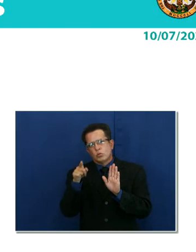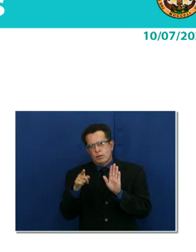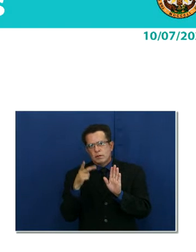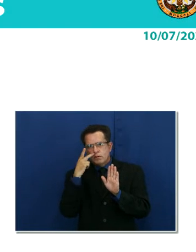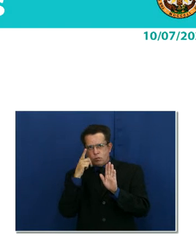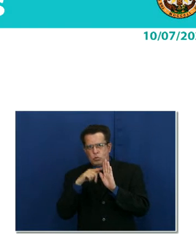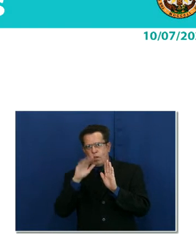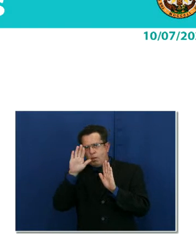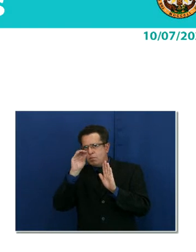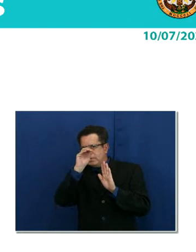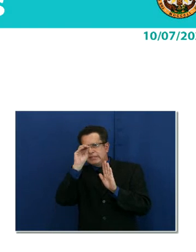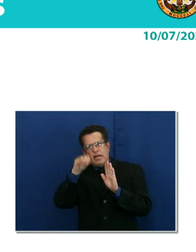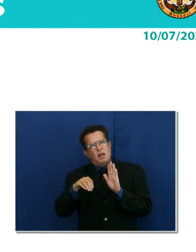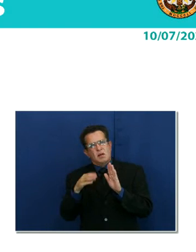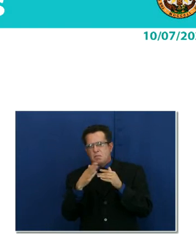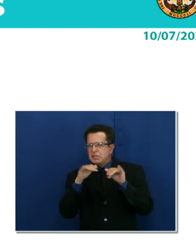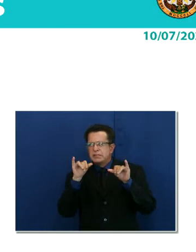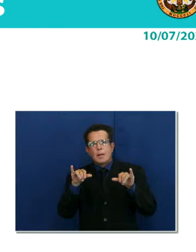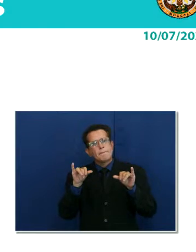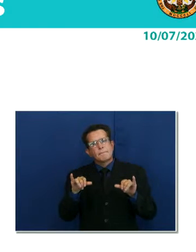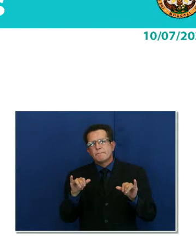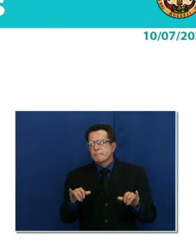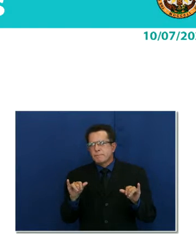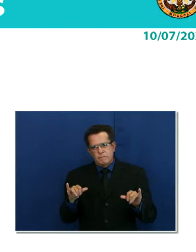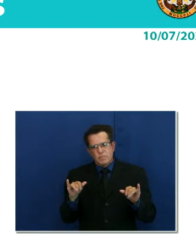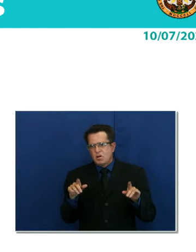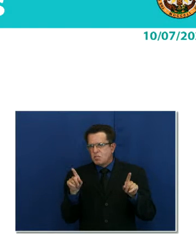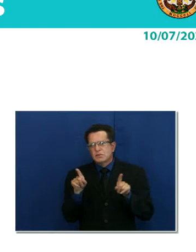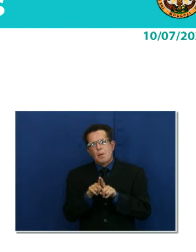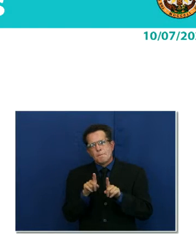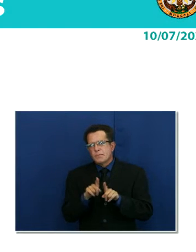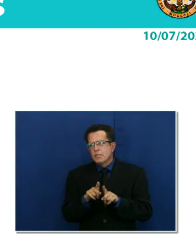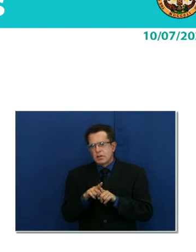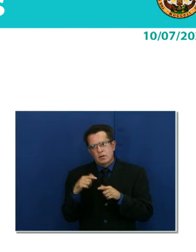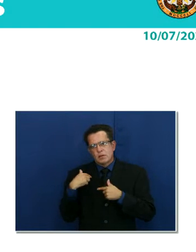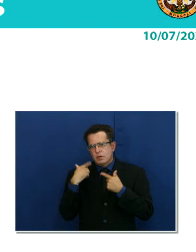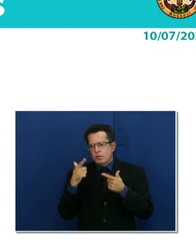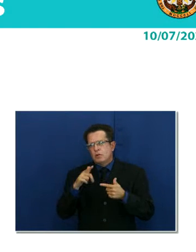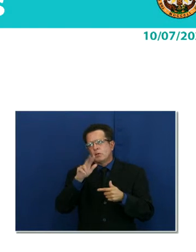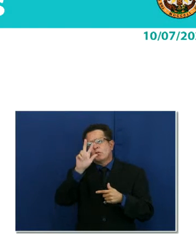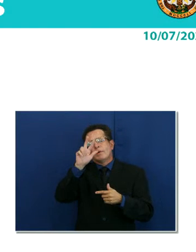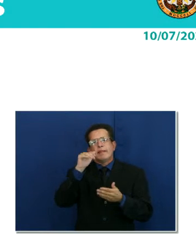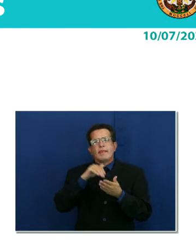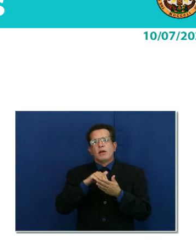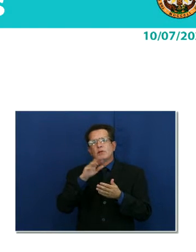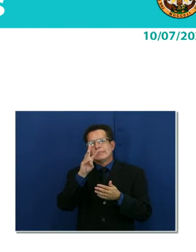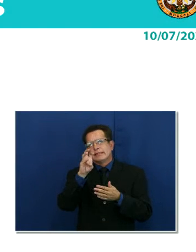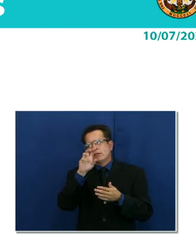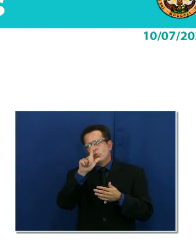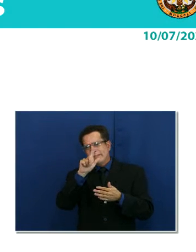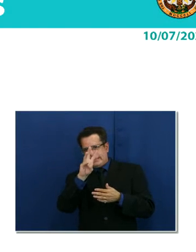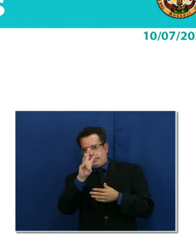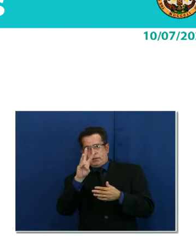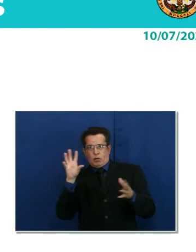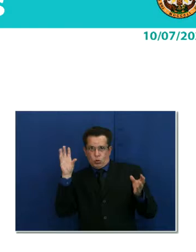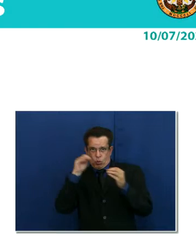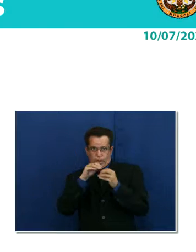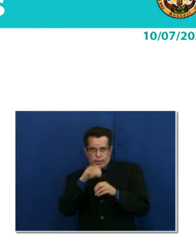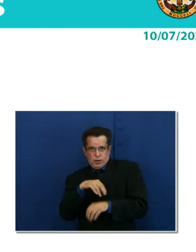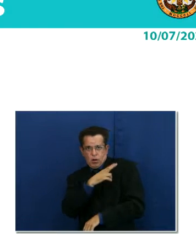and the percentages have not significantly changed here either. Of the 3,626 total